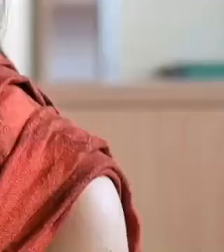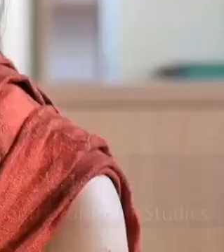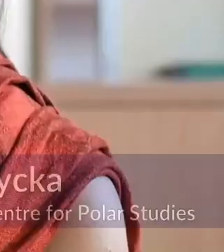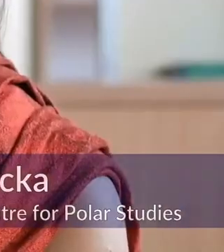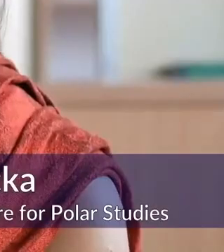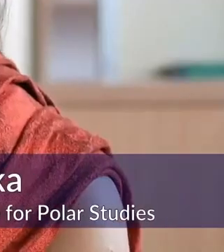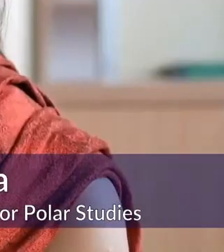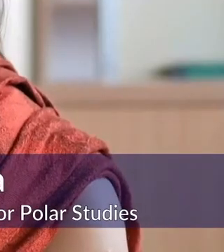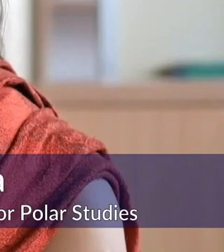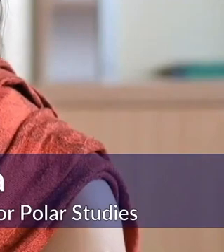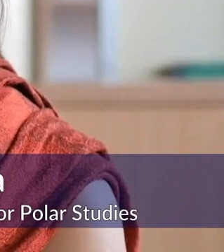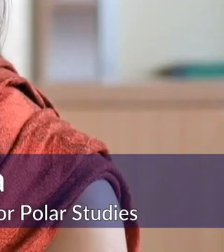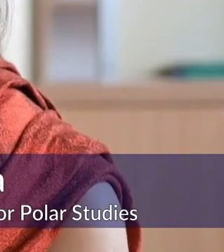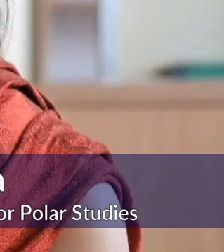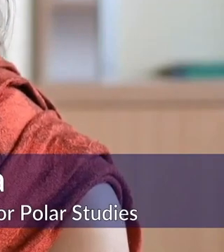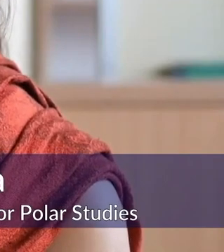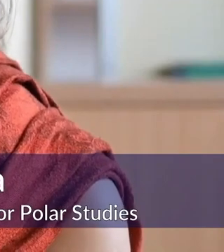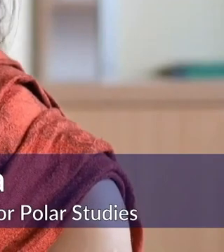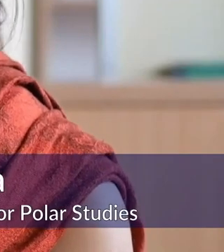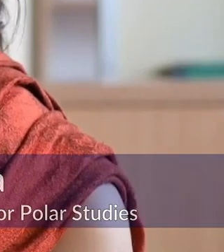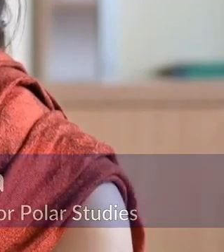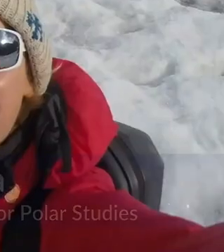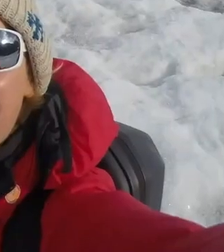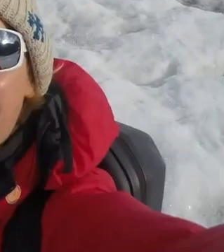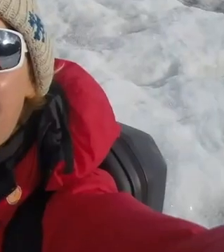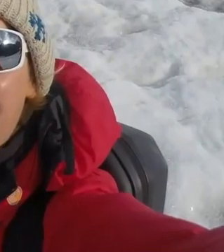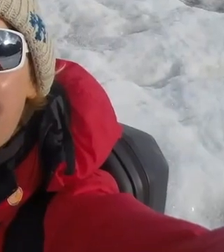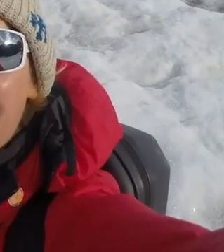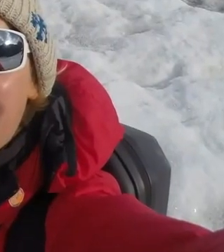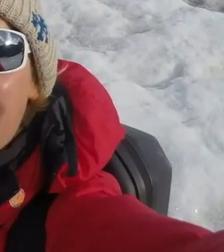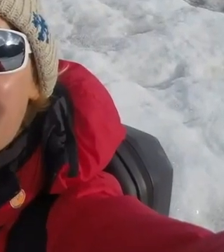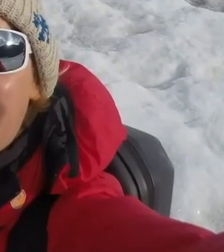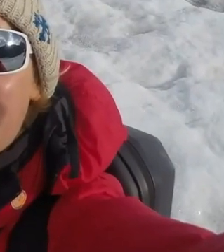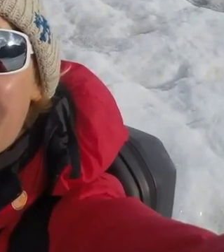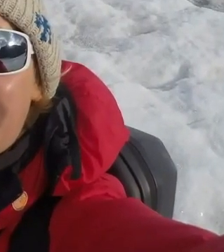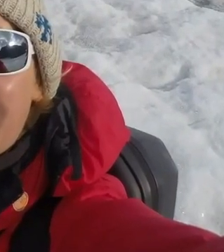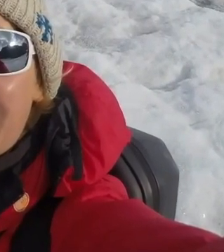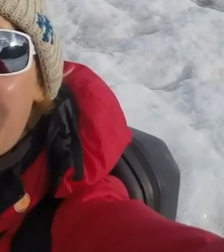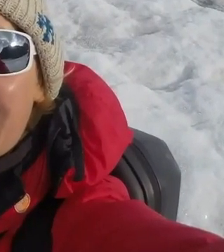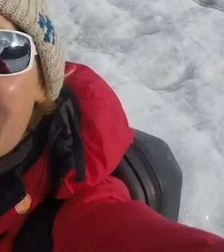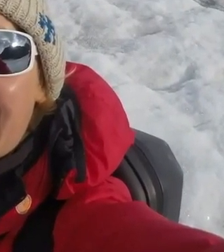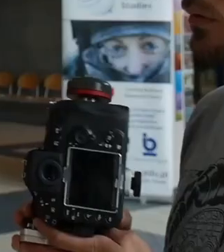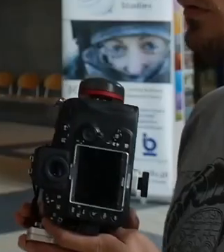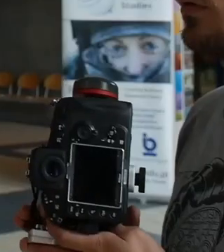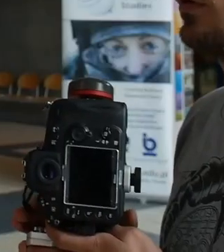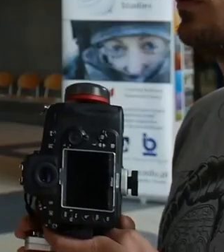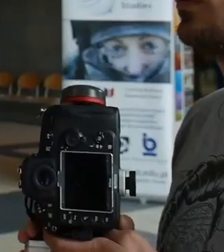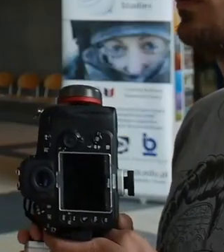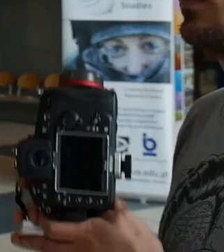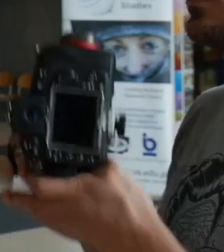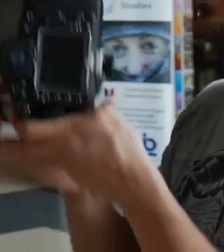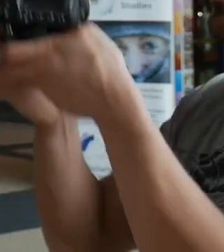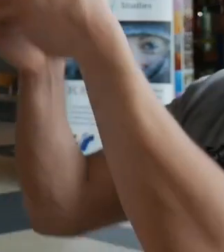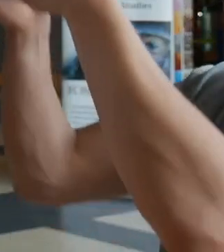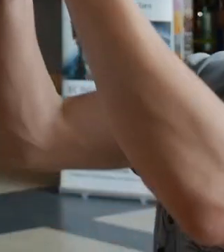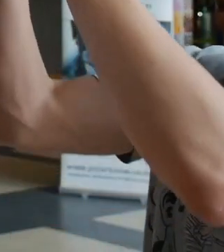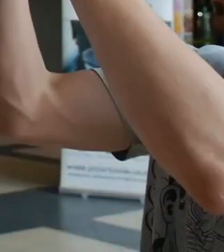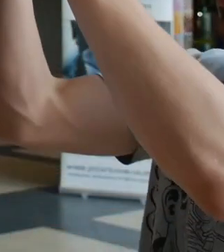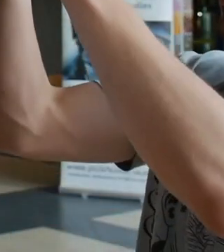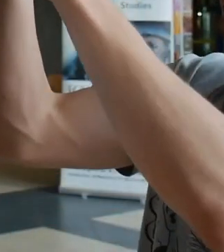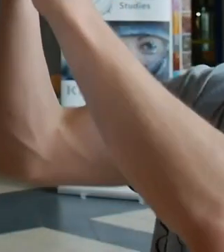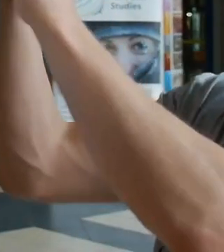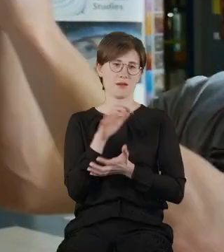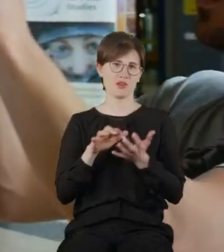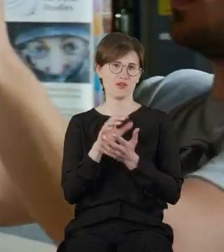Had a chance to meet a lot of kind, interesting and intelligent people from Poland and all over the world.